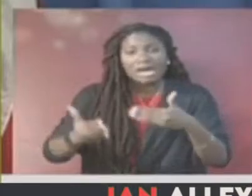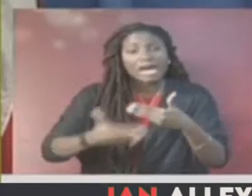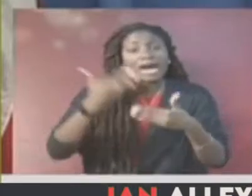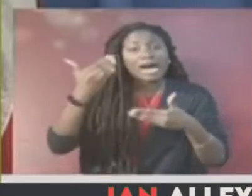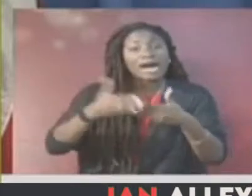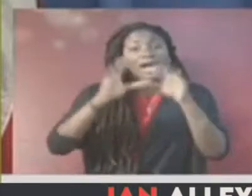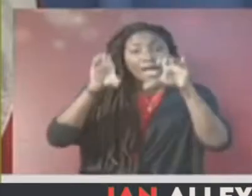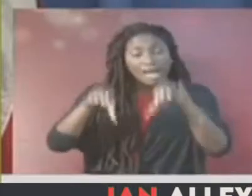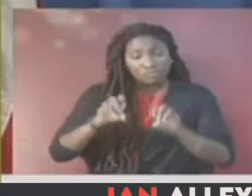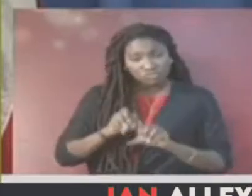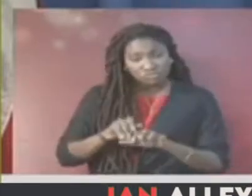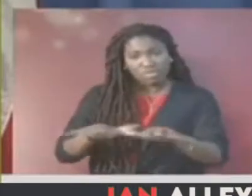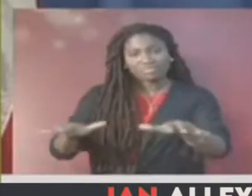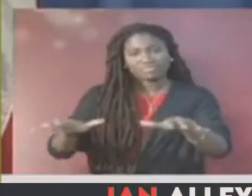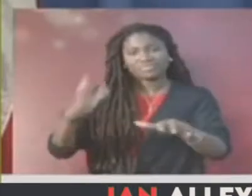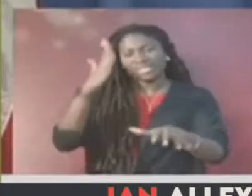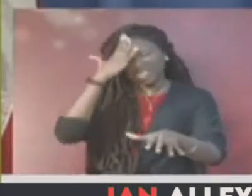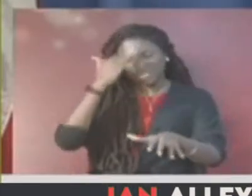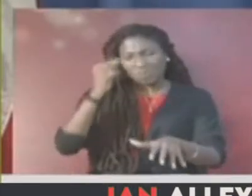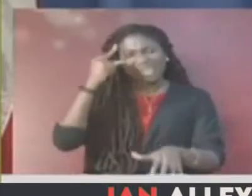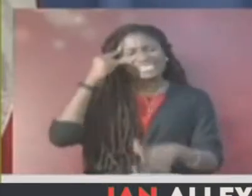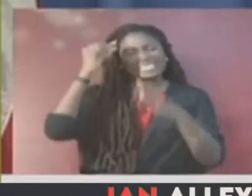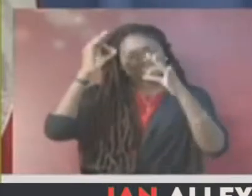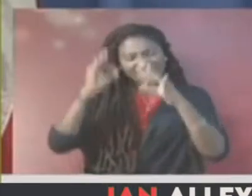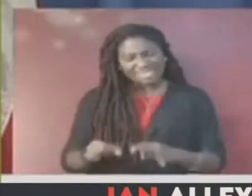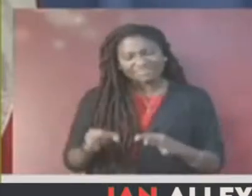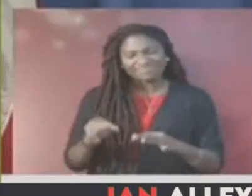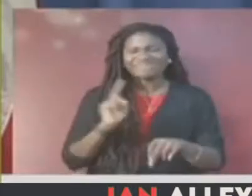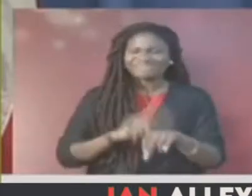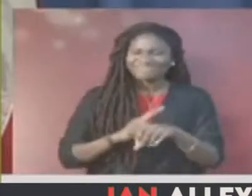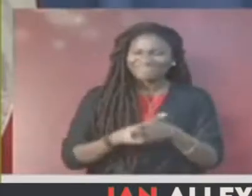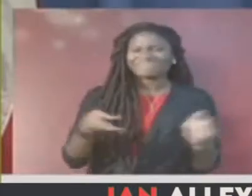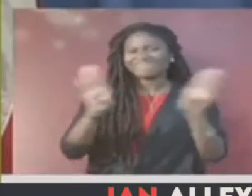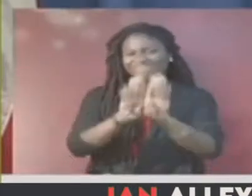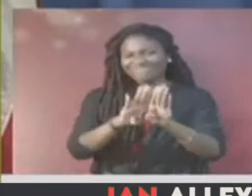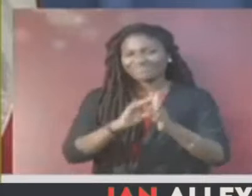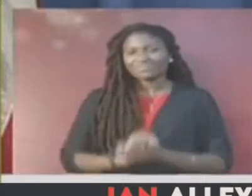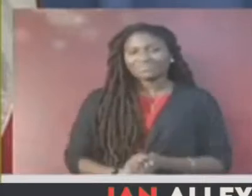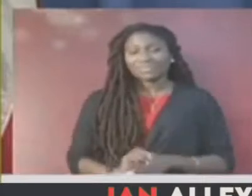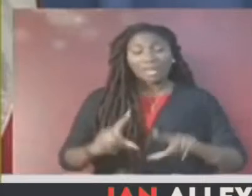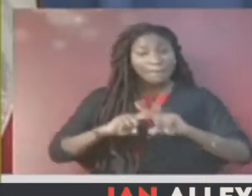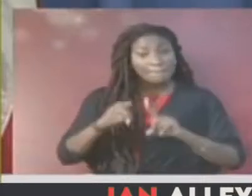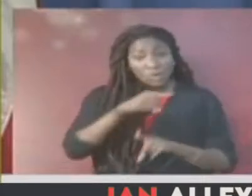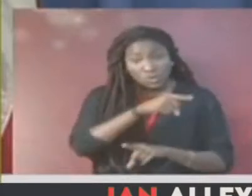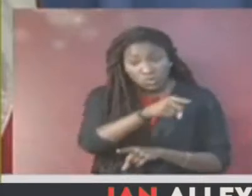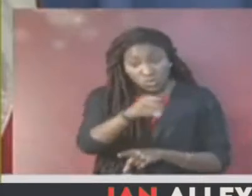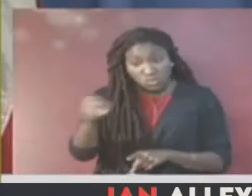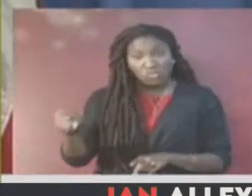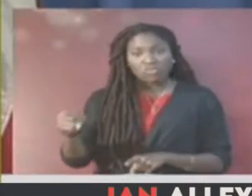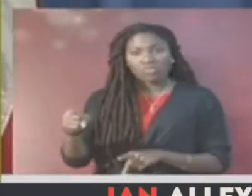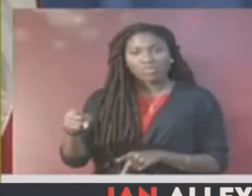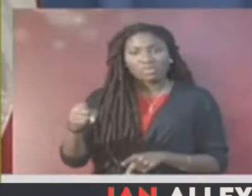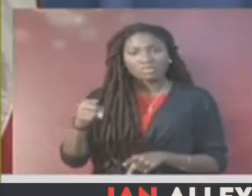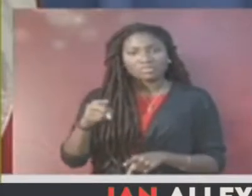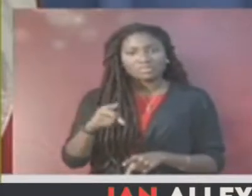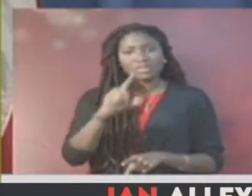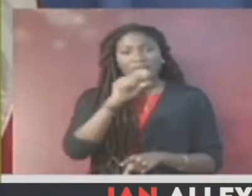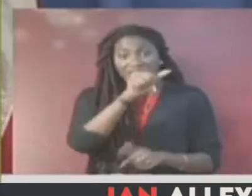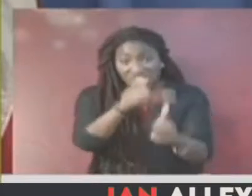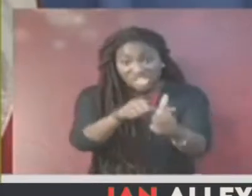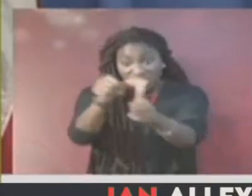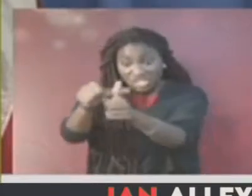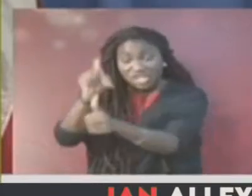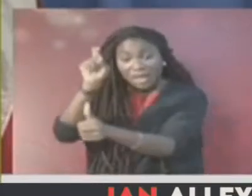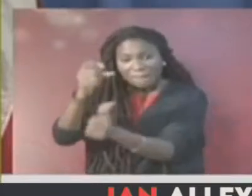why we bring in the restriction to restrict you. And we leave it up to you now to determine when do I go to avoid the